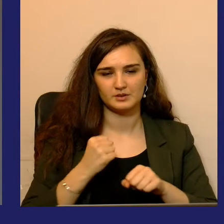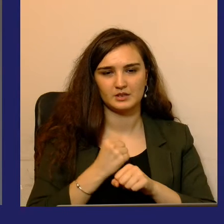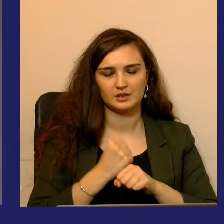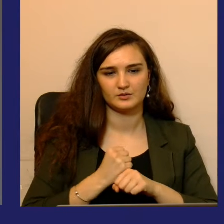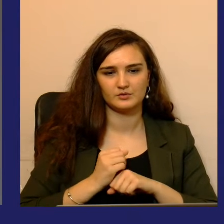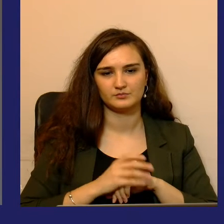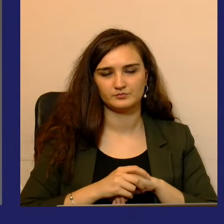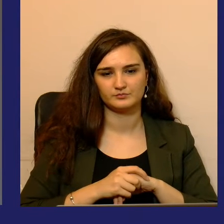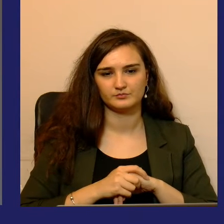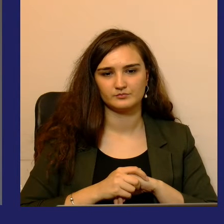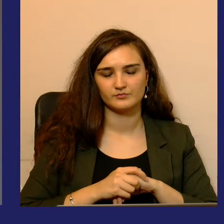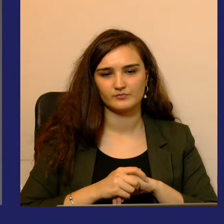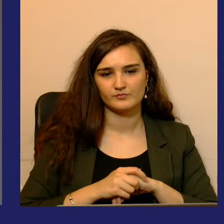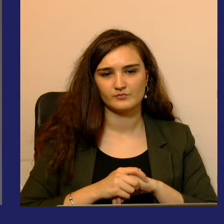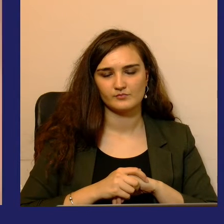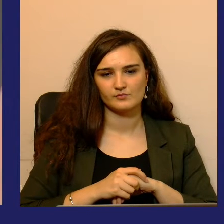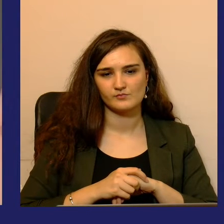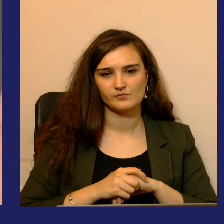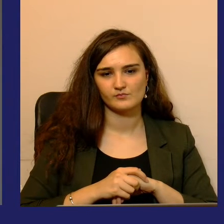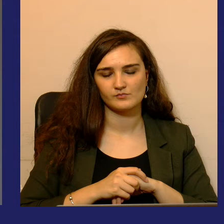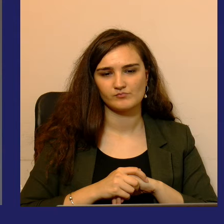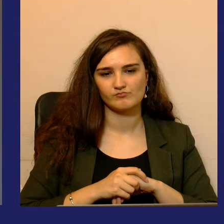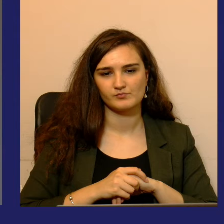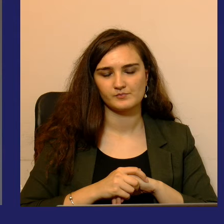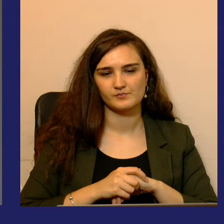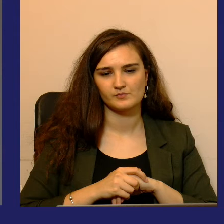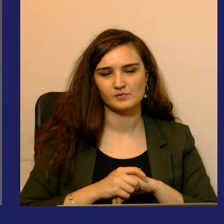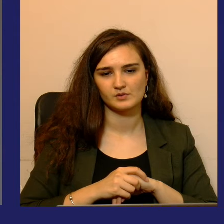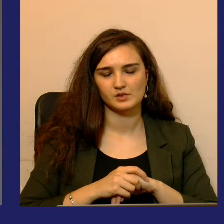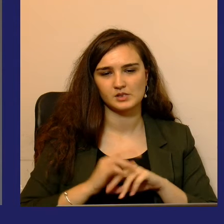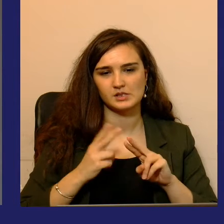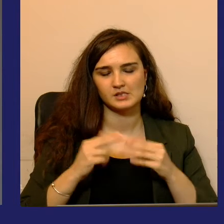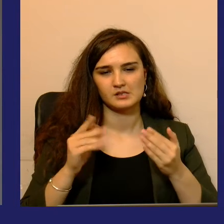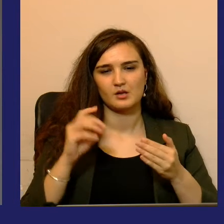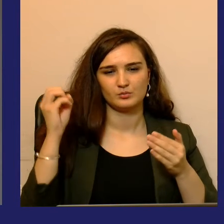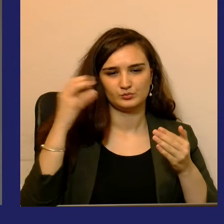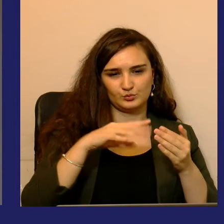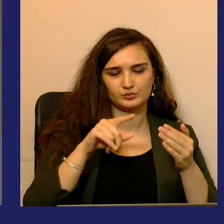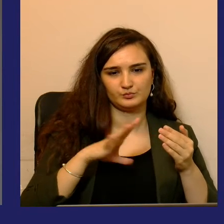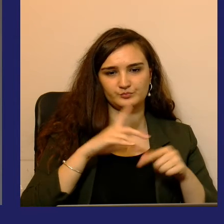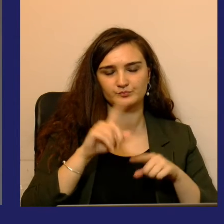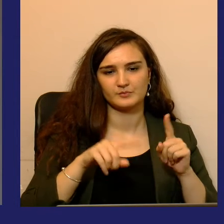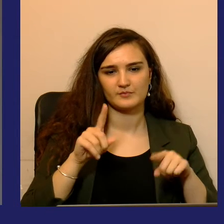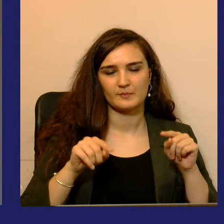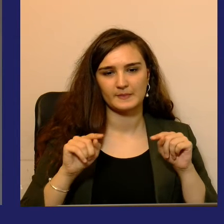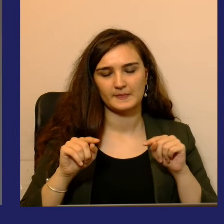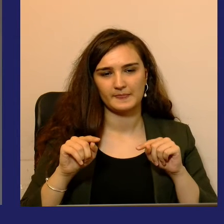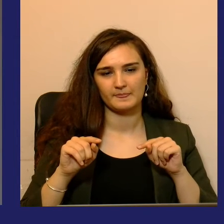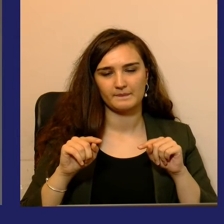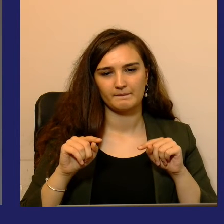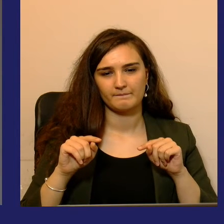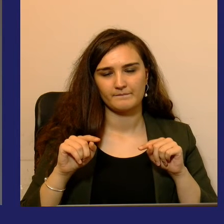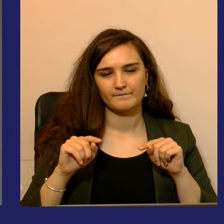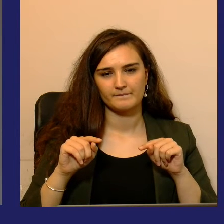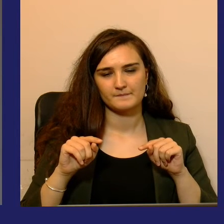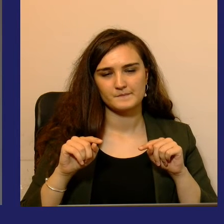things to try and highlight basically some of the abuses. Nigeria, there's another example where